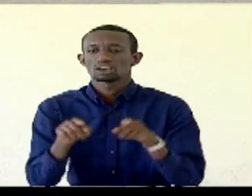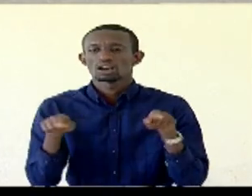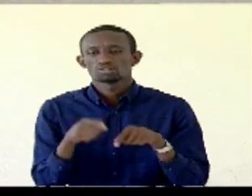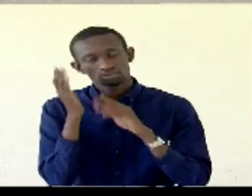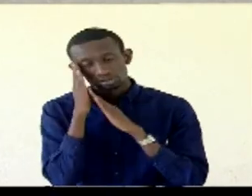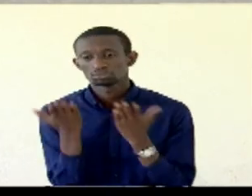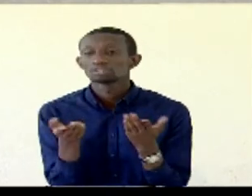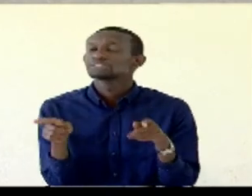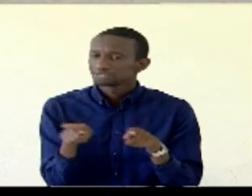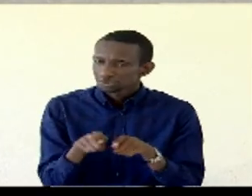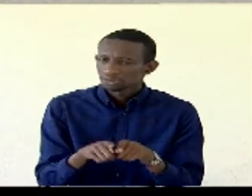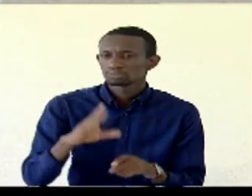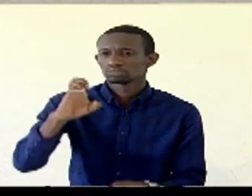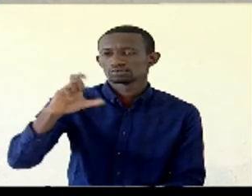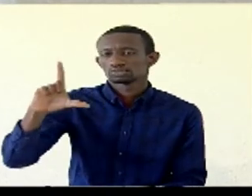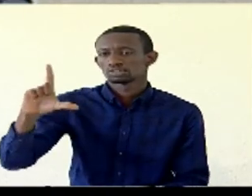spindles will